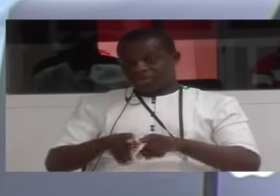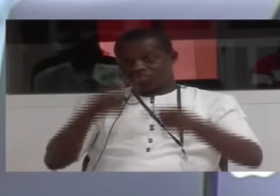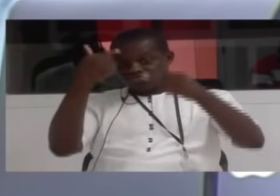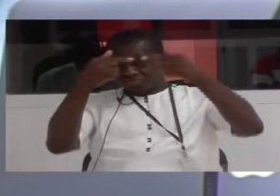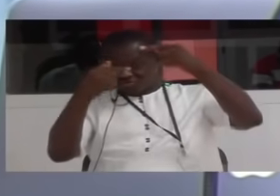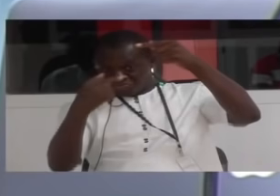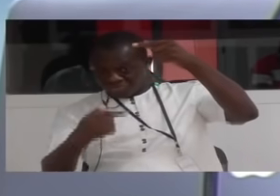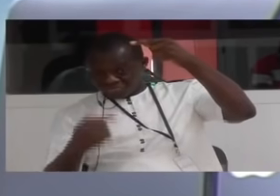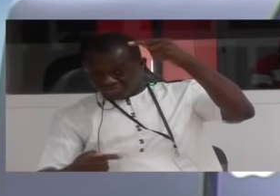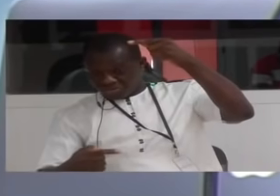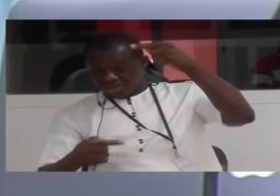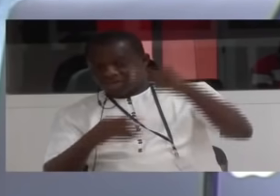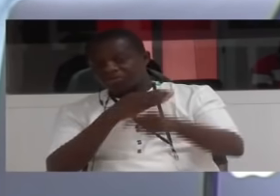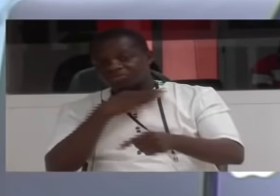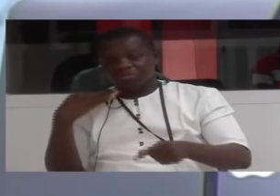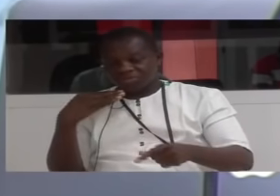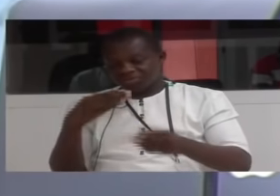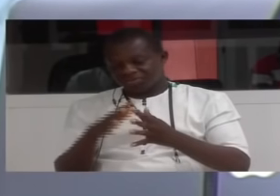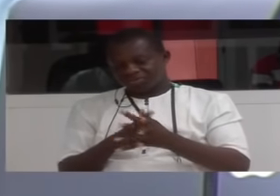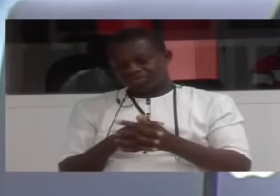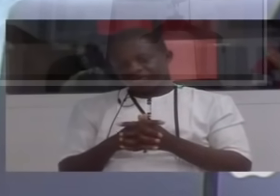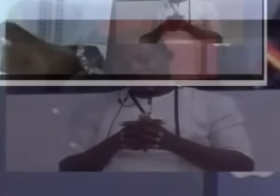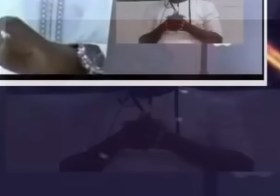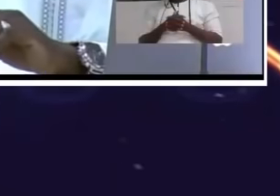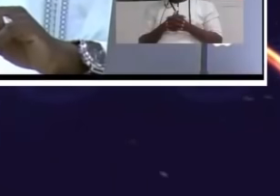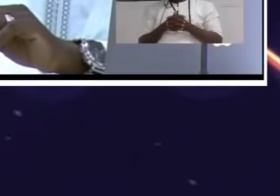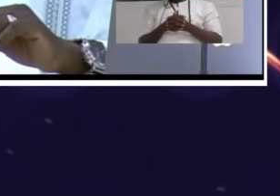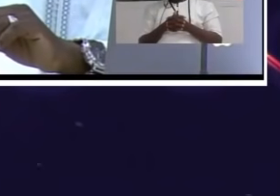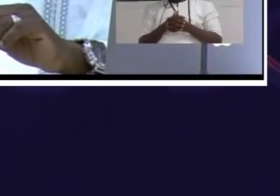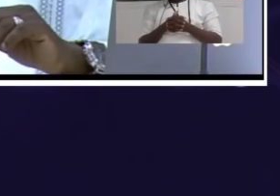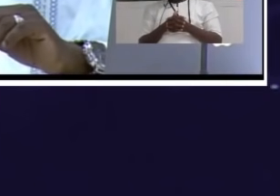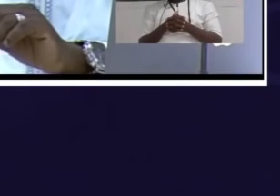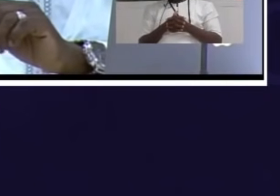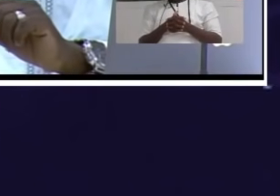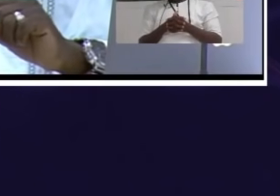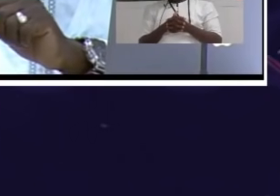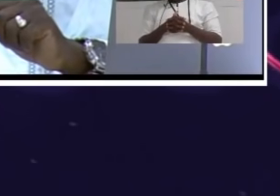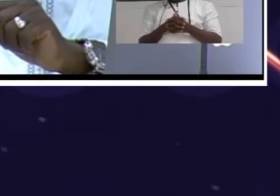killings. Teewu nga ci rey yi nga xamne ñu ngi leena wax ci.